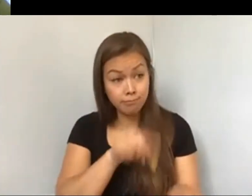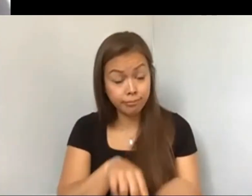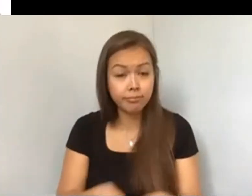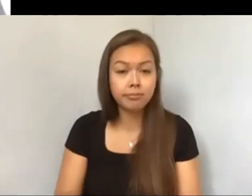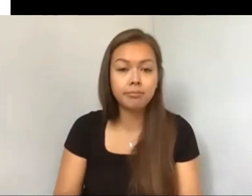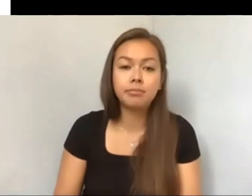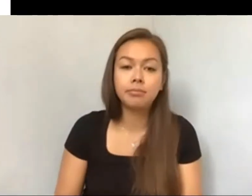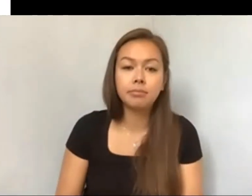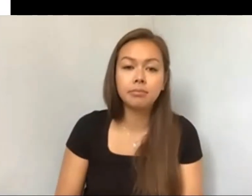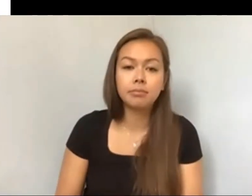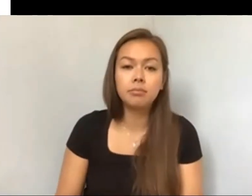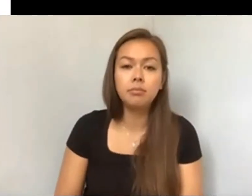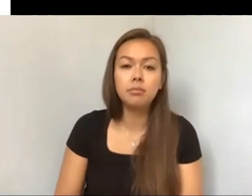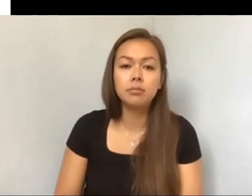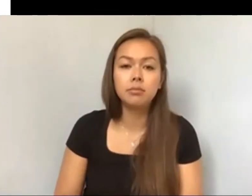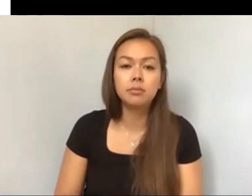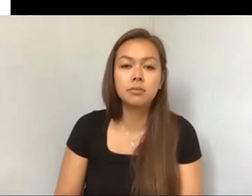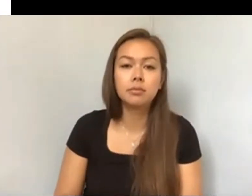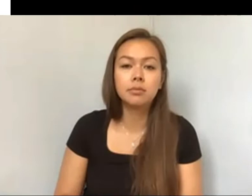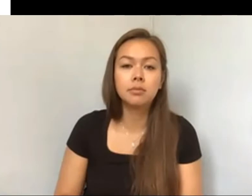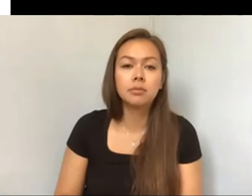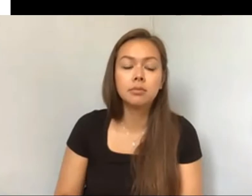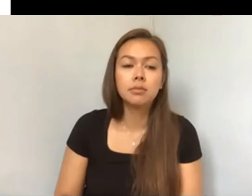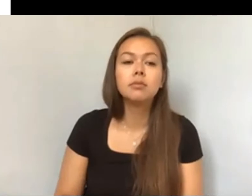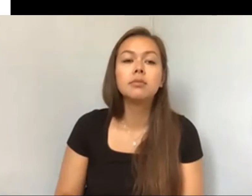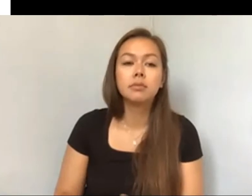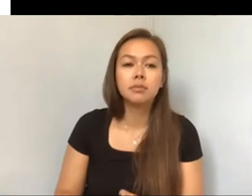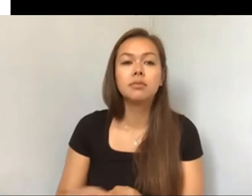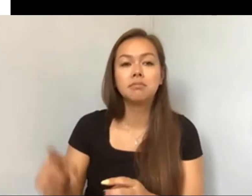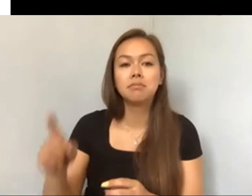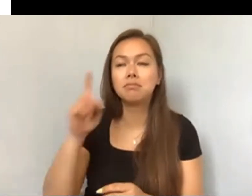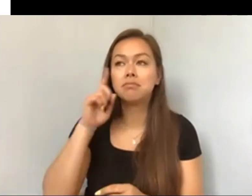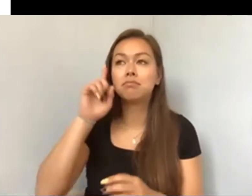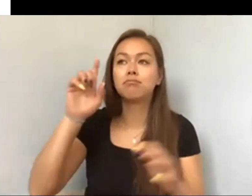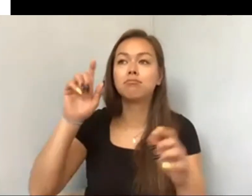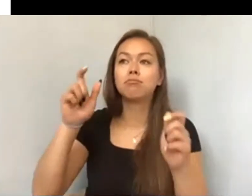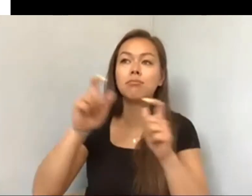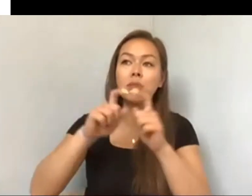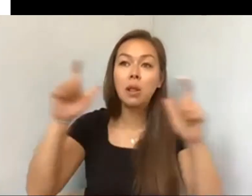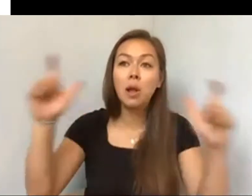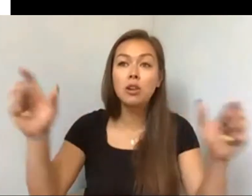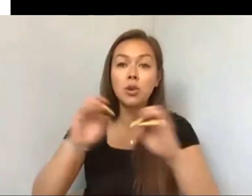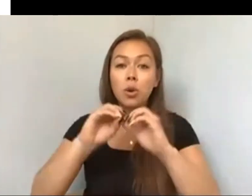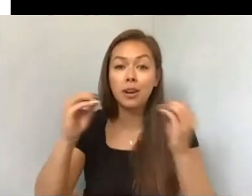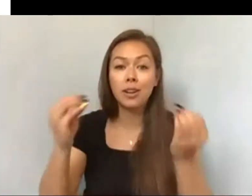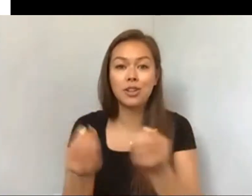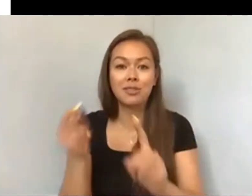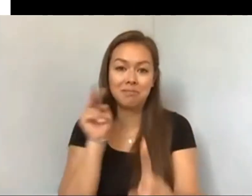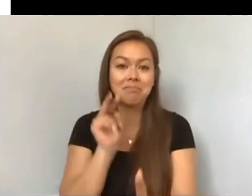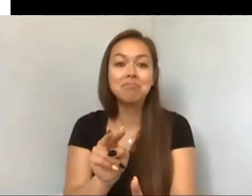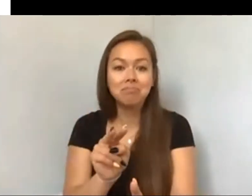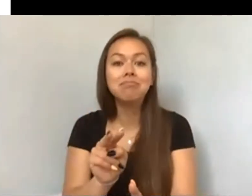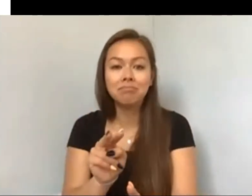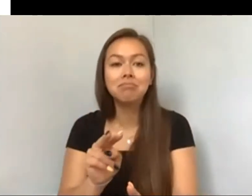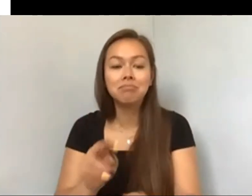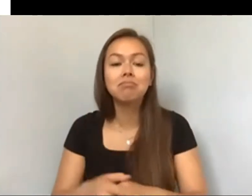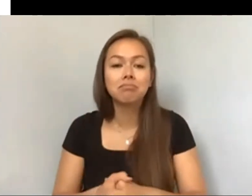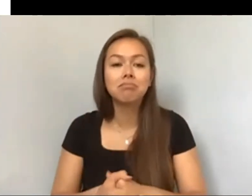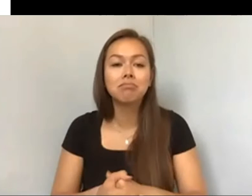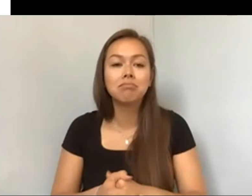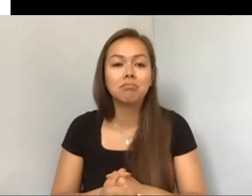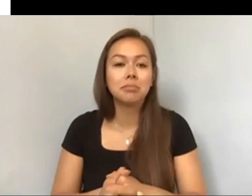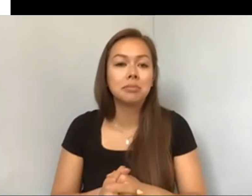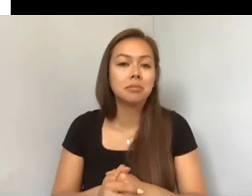I think from a larger organizational perspective, sort of looking at the challenges that